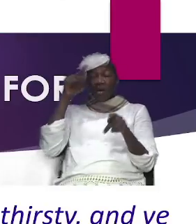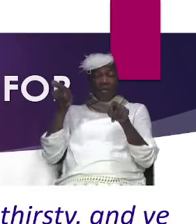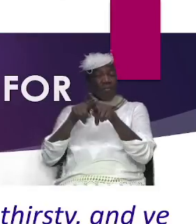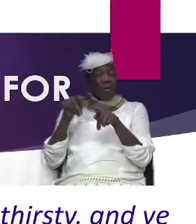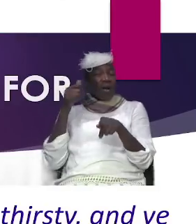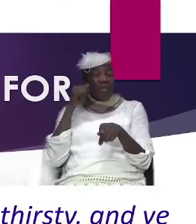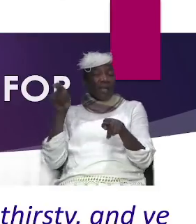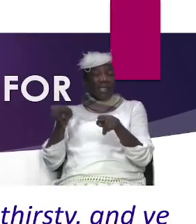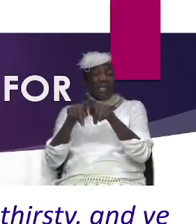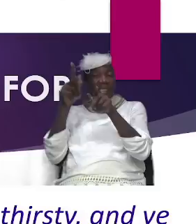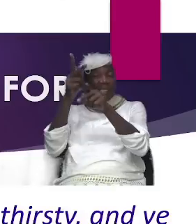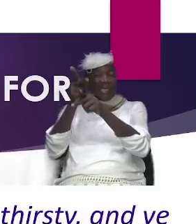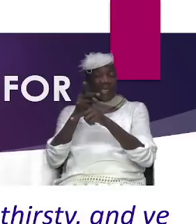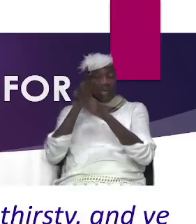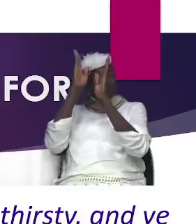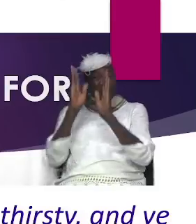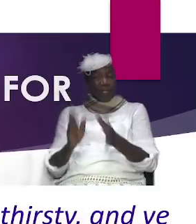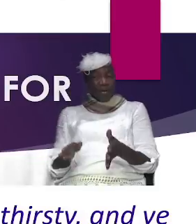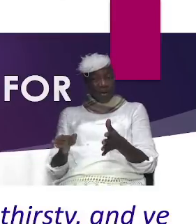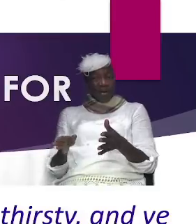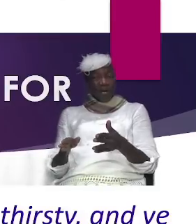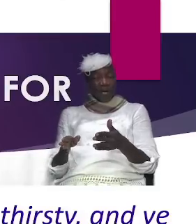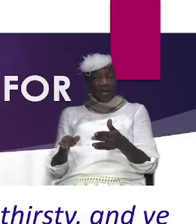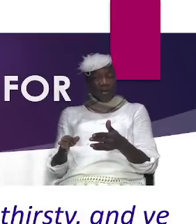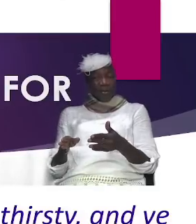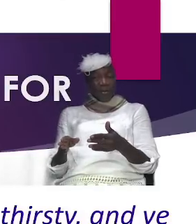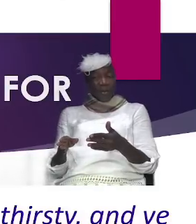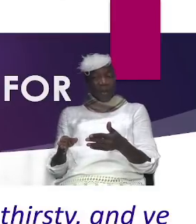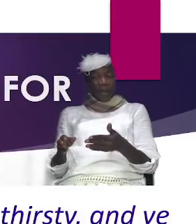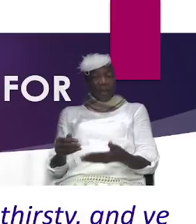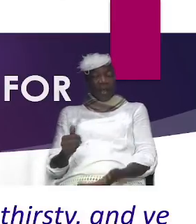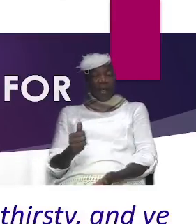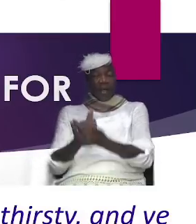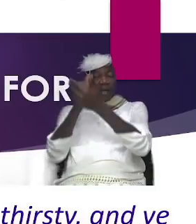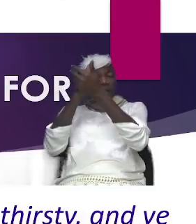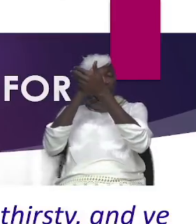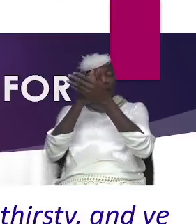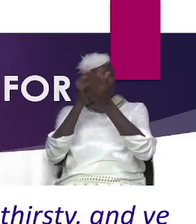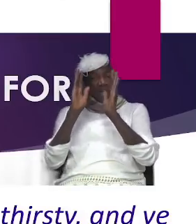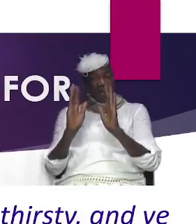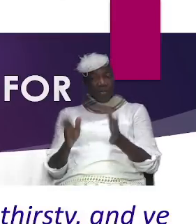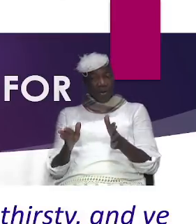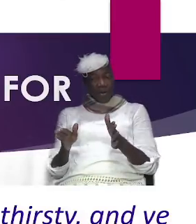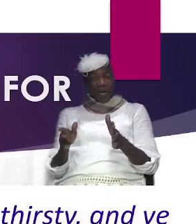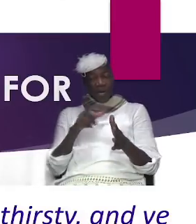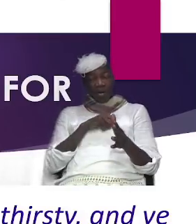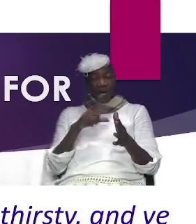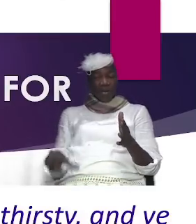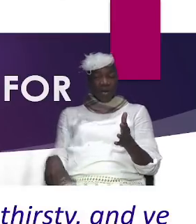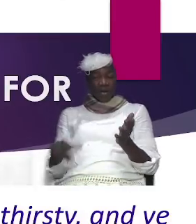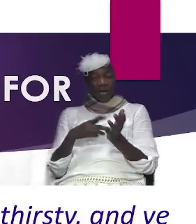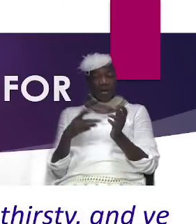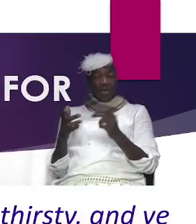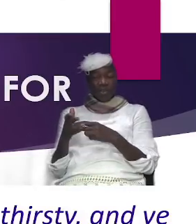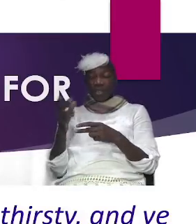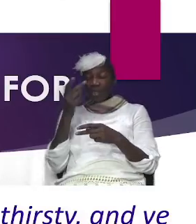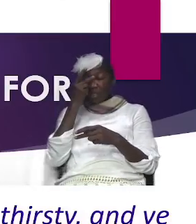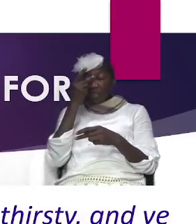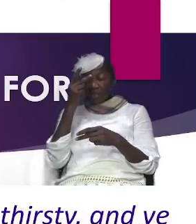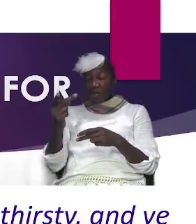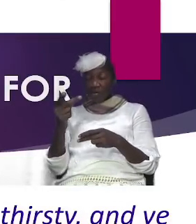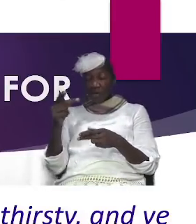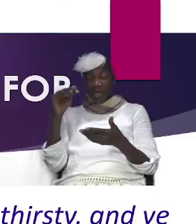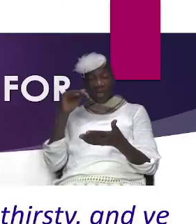kindness, because this is one of the things that our Lord Jesus will be looking out at